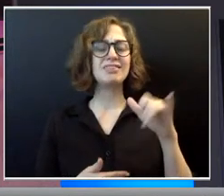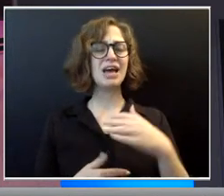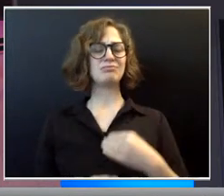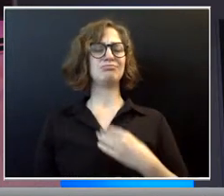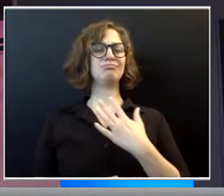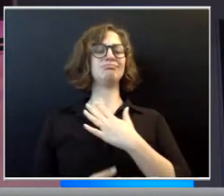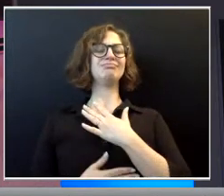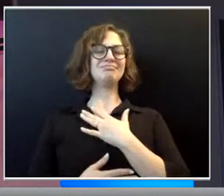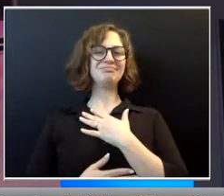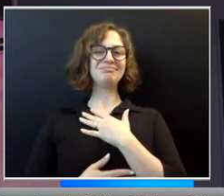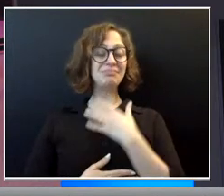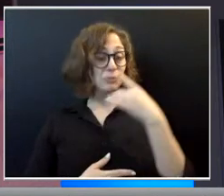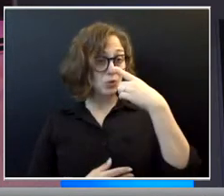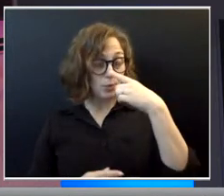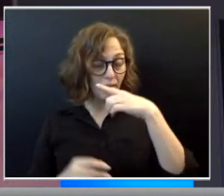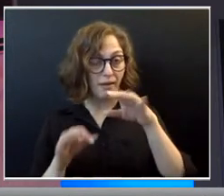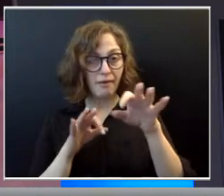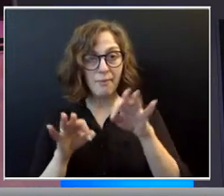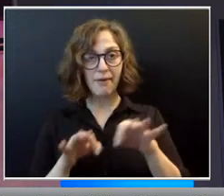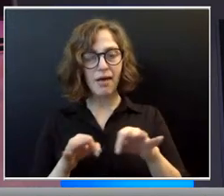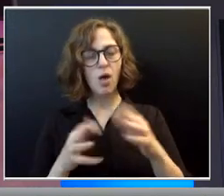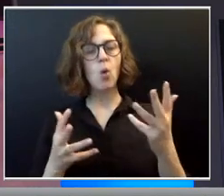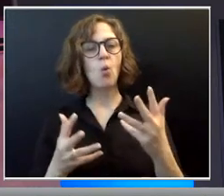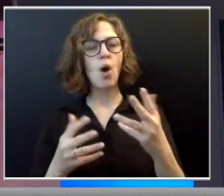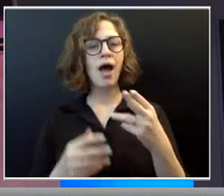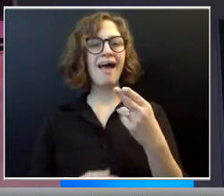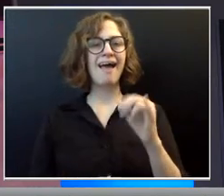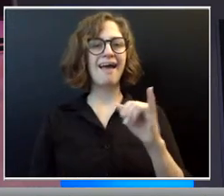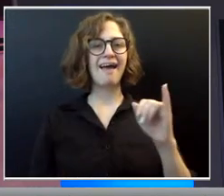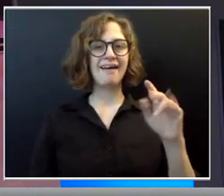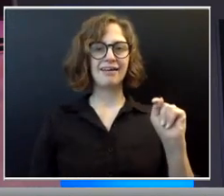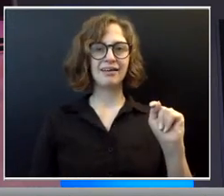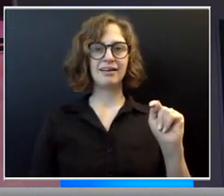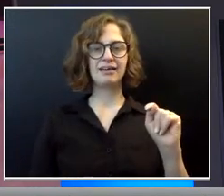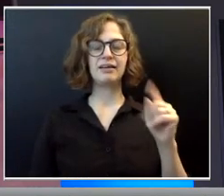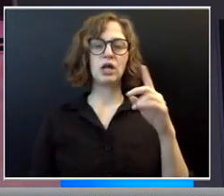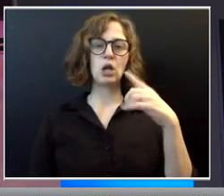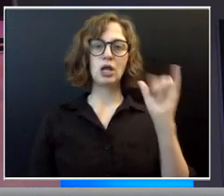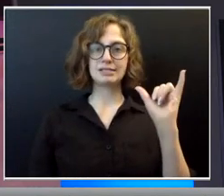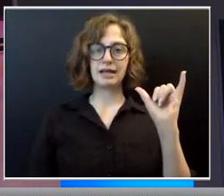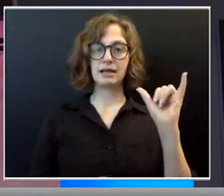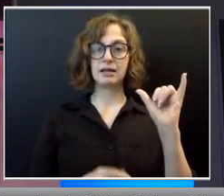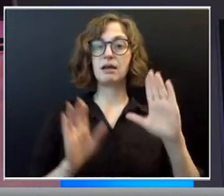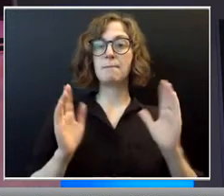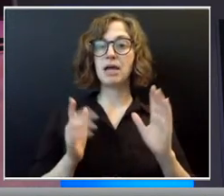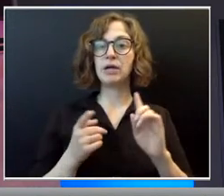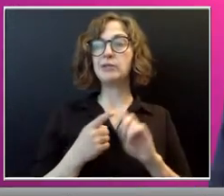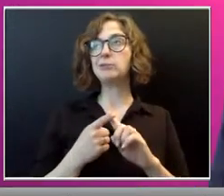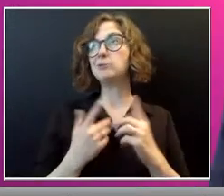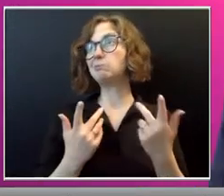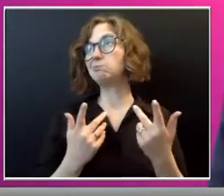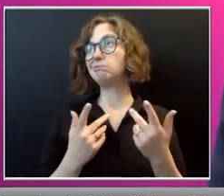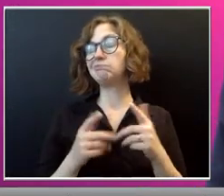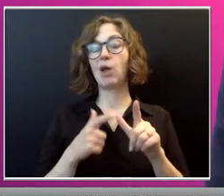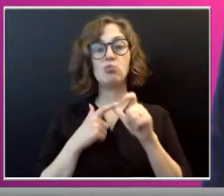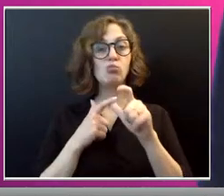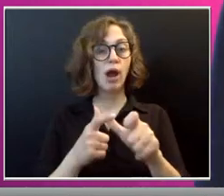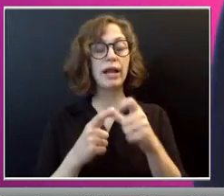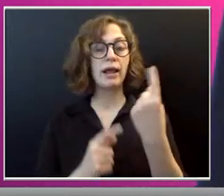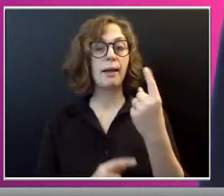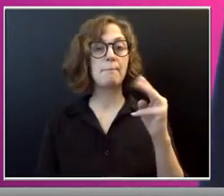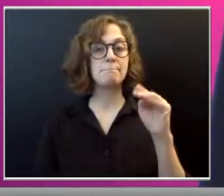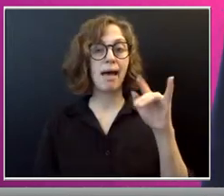explain what high intensity interval training looks like compared to, say, running a mile?